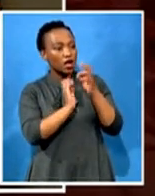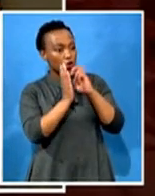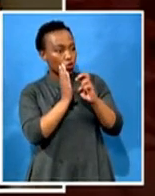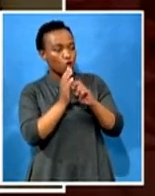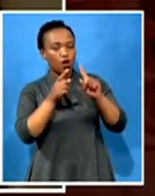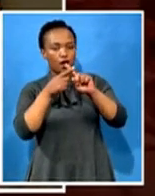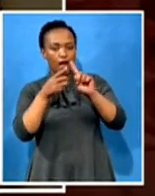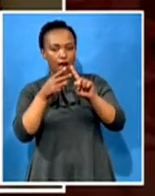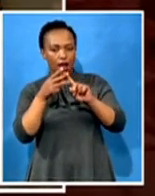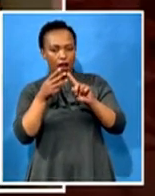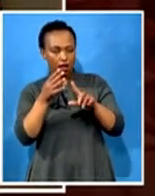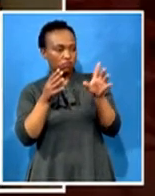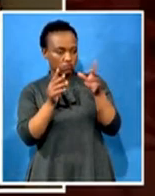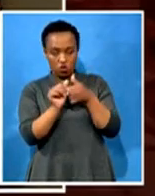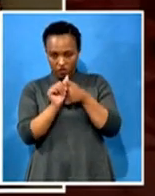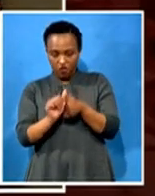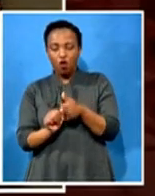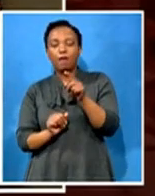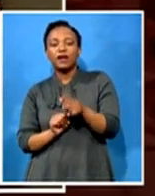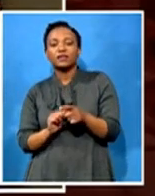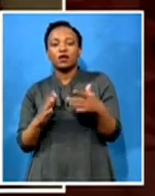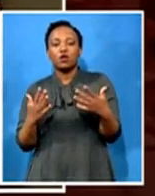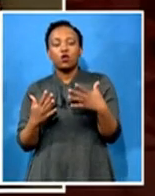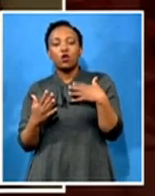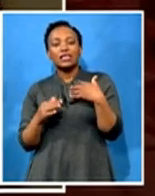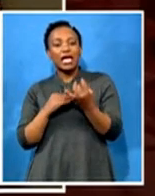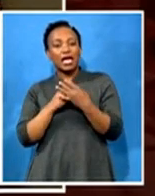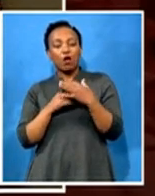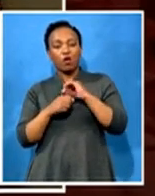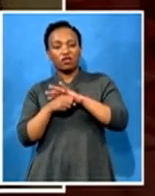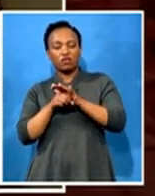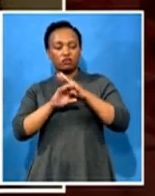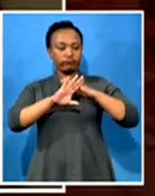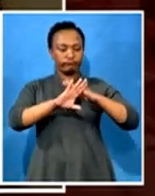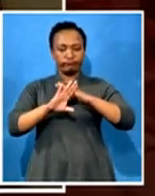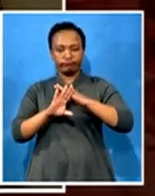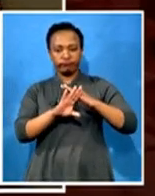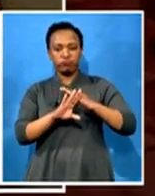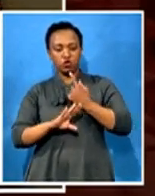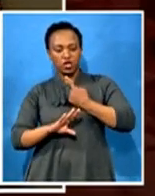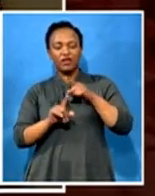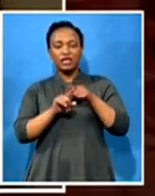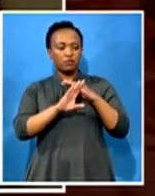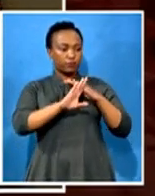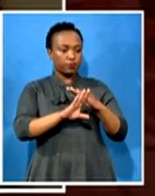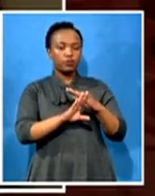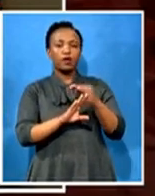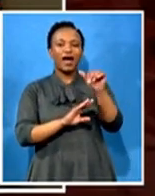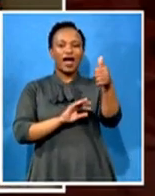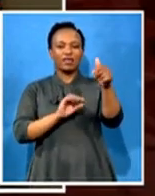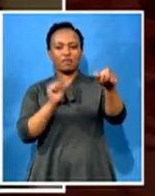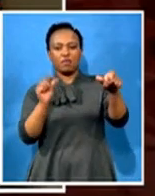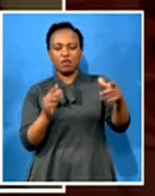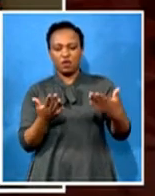the virus. That's the best way to protect other people, but you're also protecting your health systems as